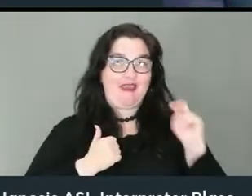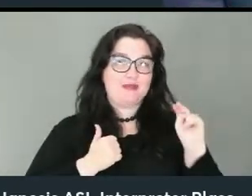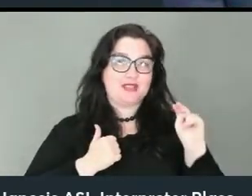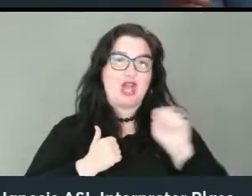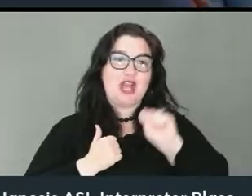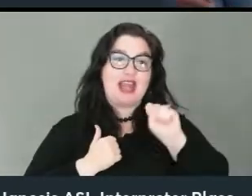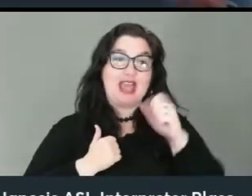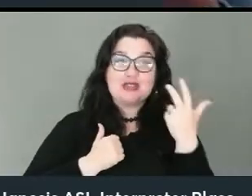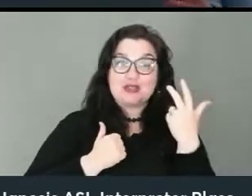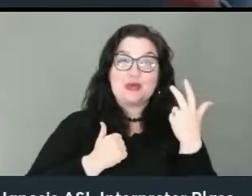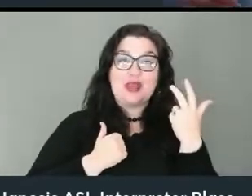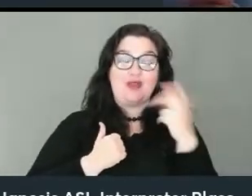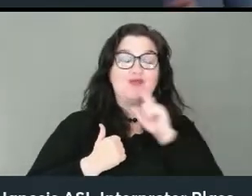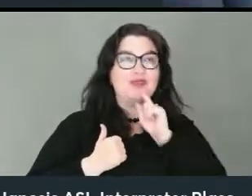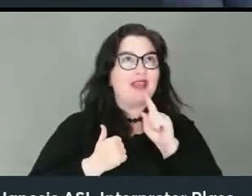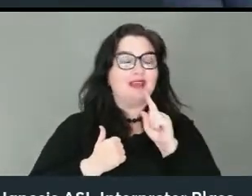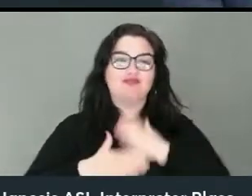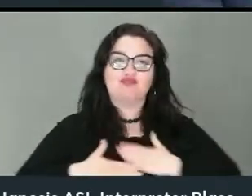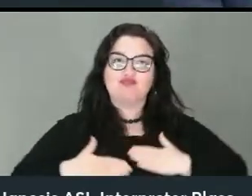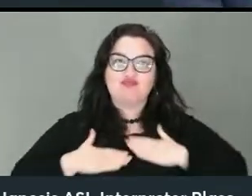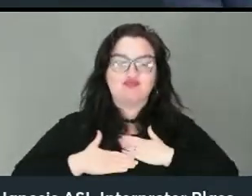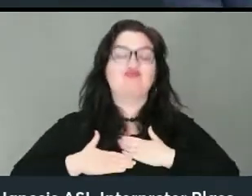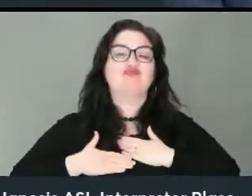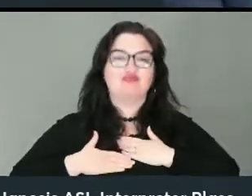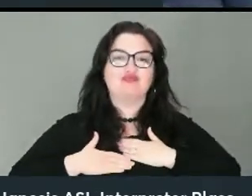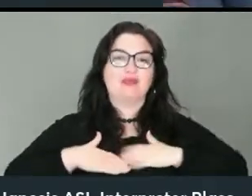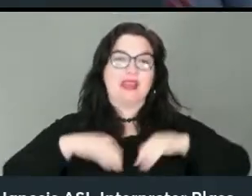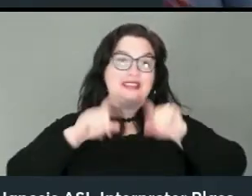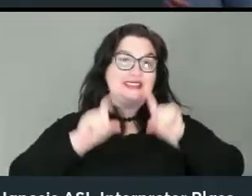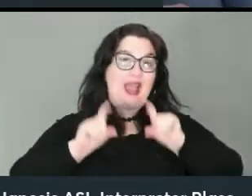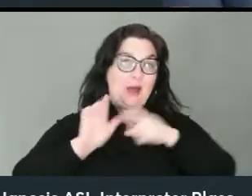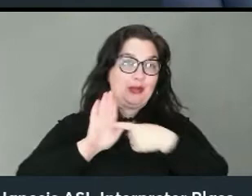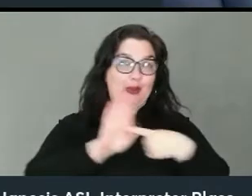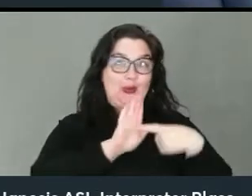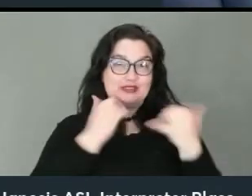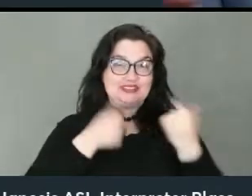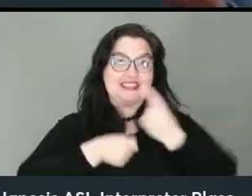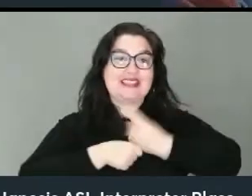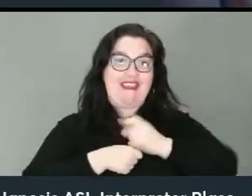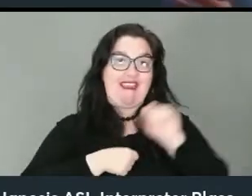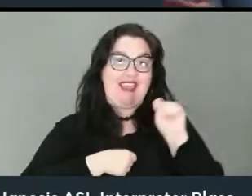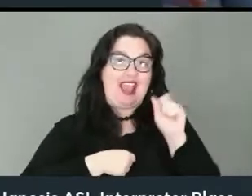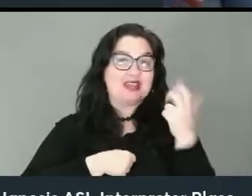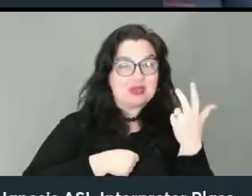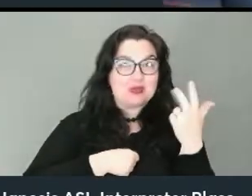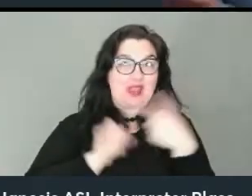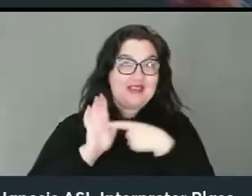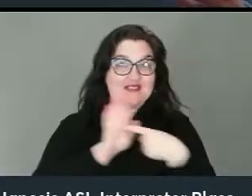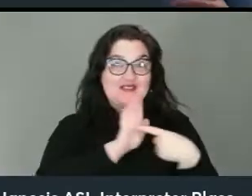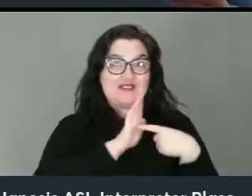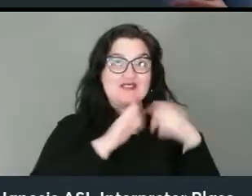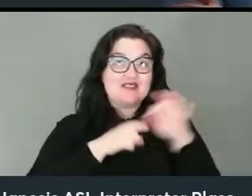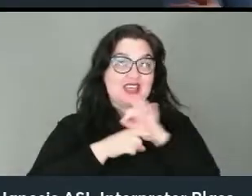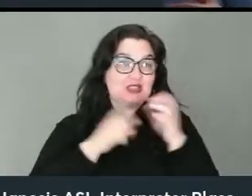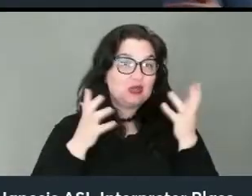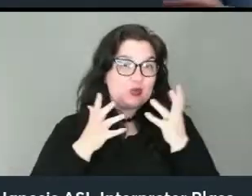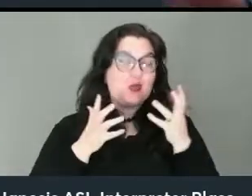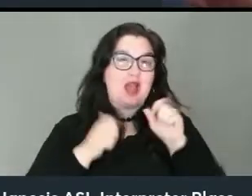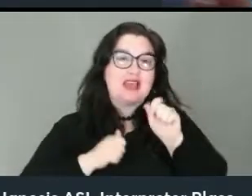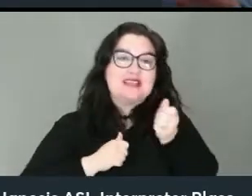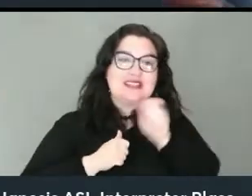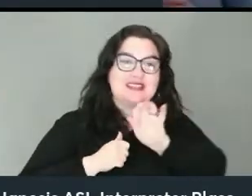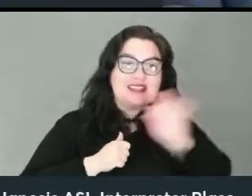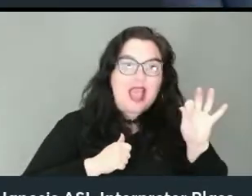for you our newest security feature in S3. This feature is the ability to disable access control list,